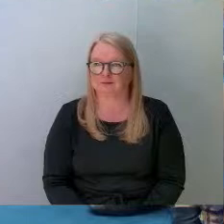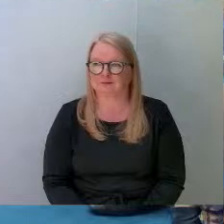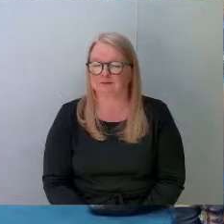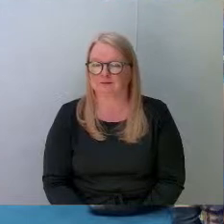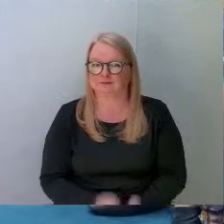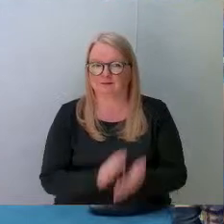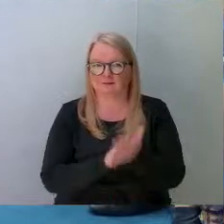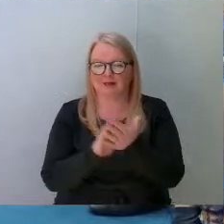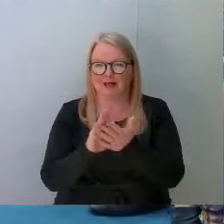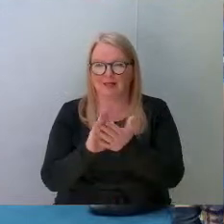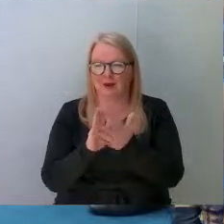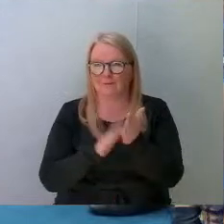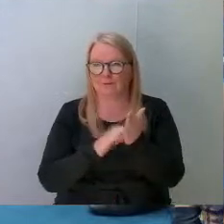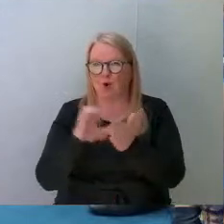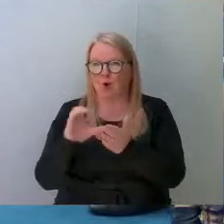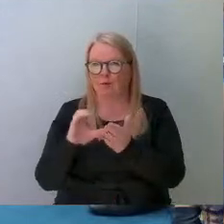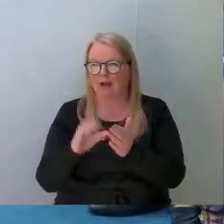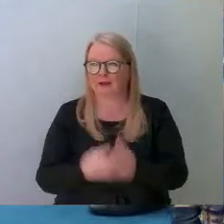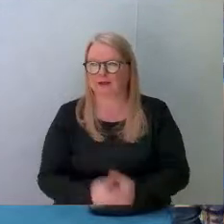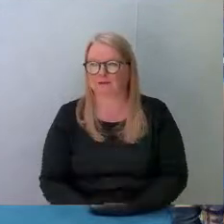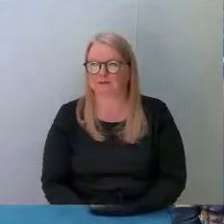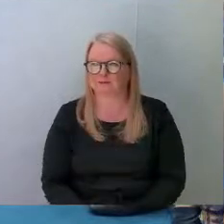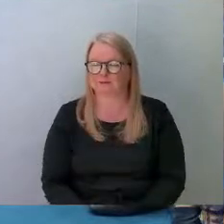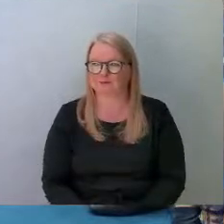Heather McCormack.